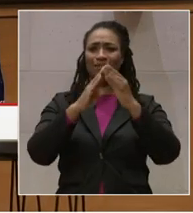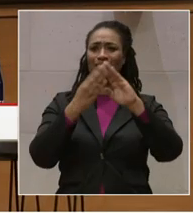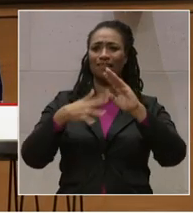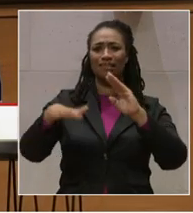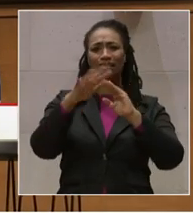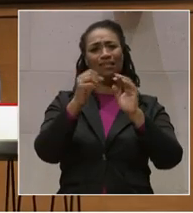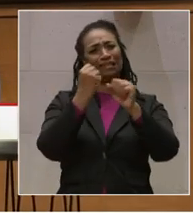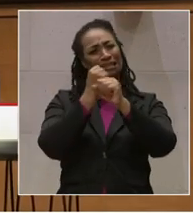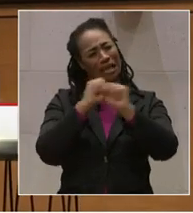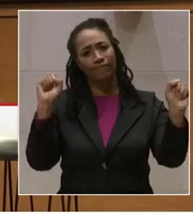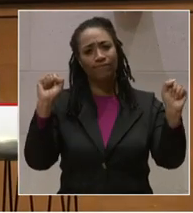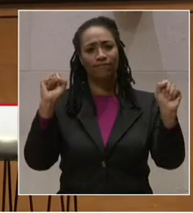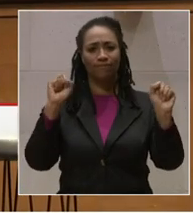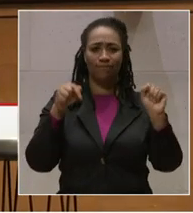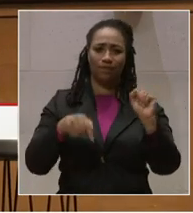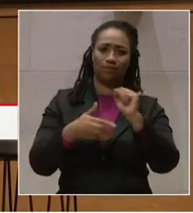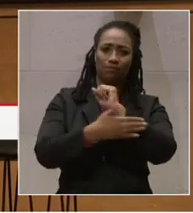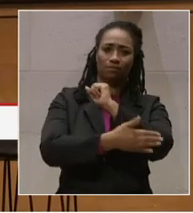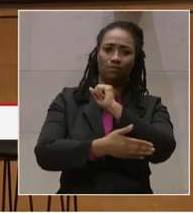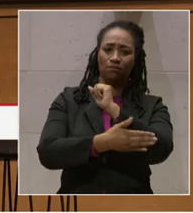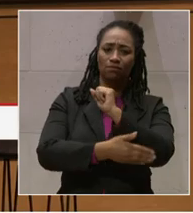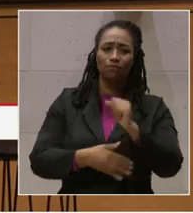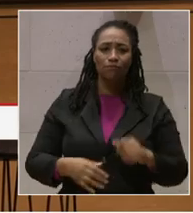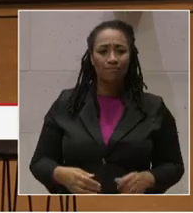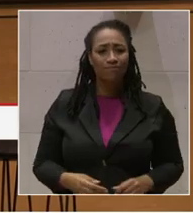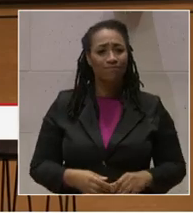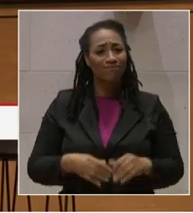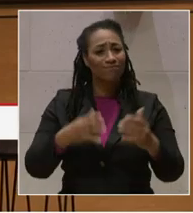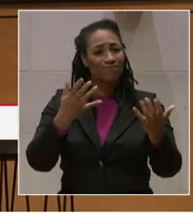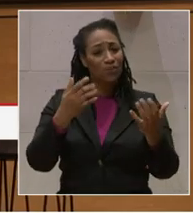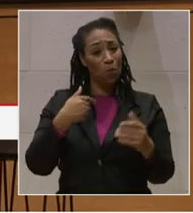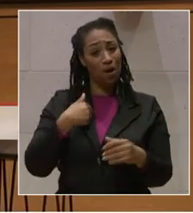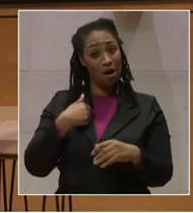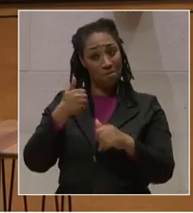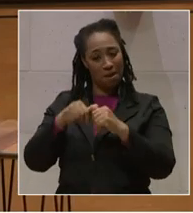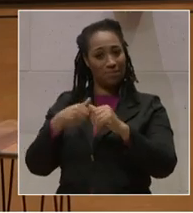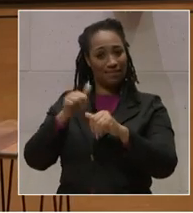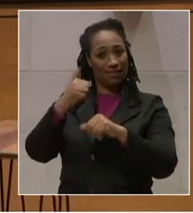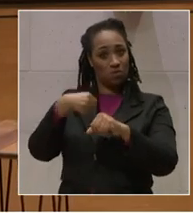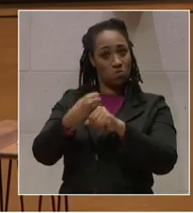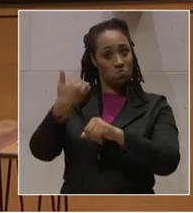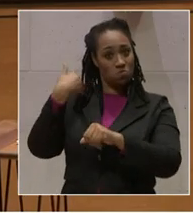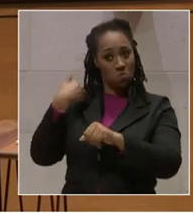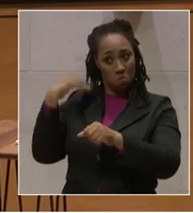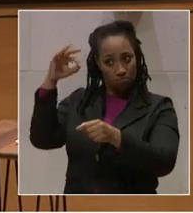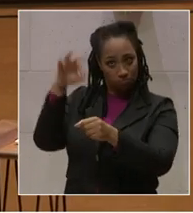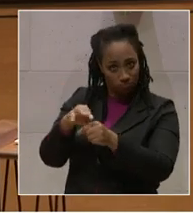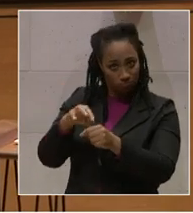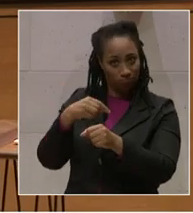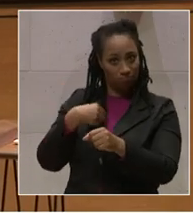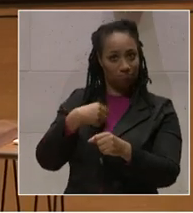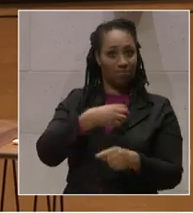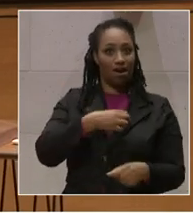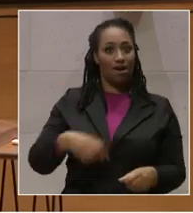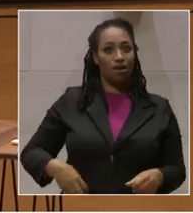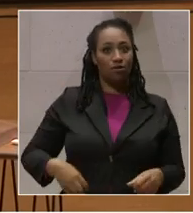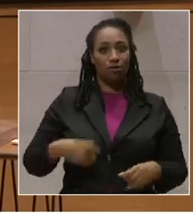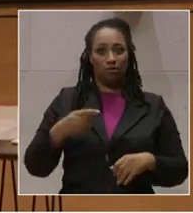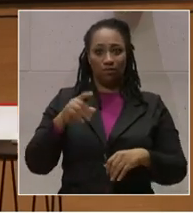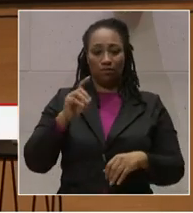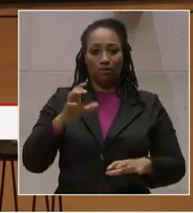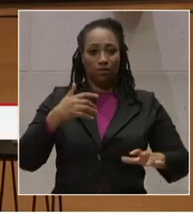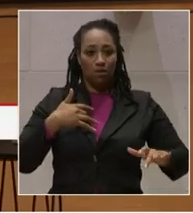elected 10 years ago as mayor, our biggest issue was indeed affordability. How would our city grow